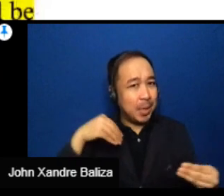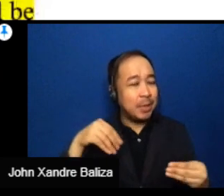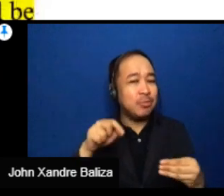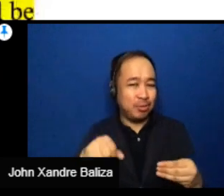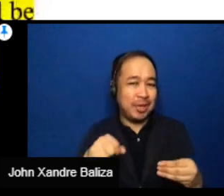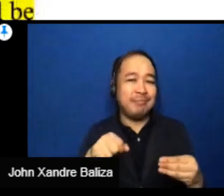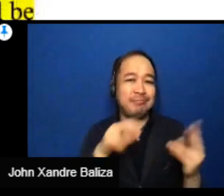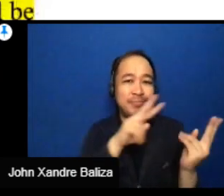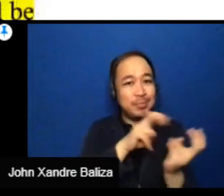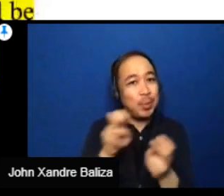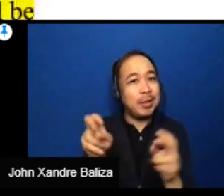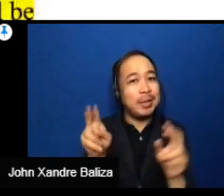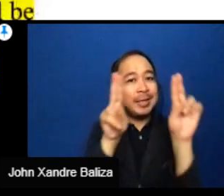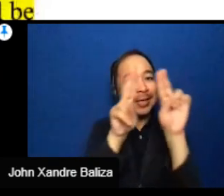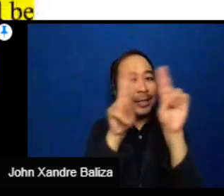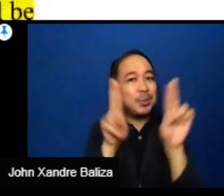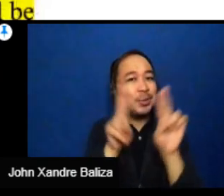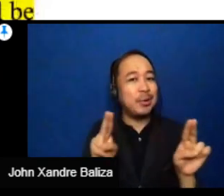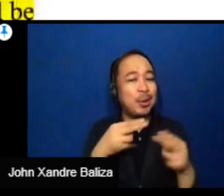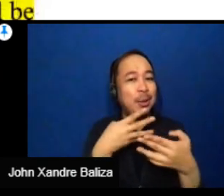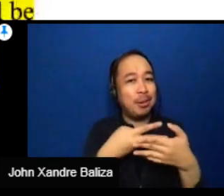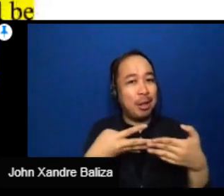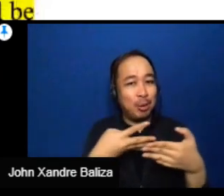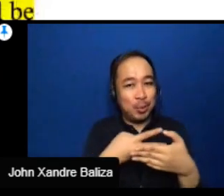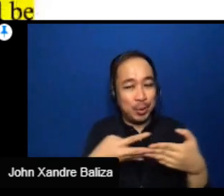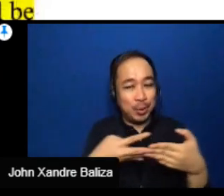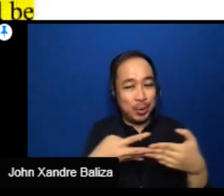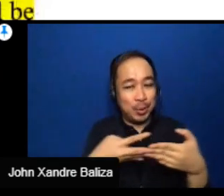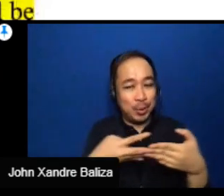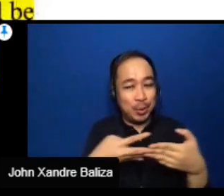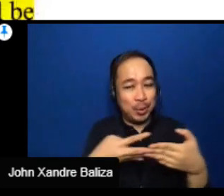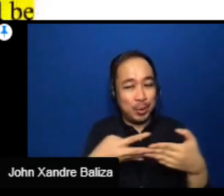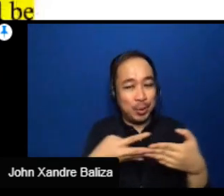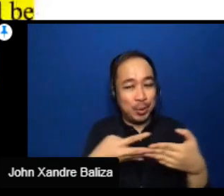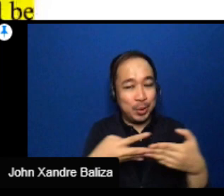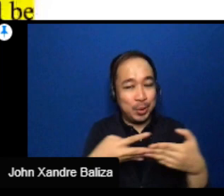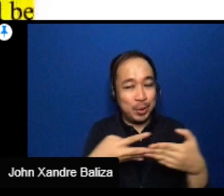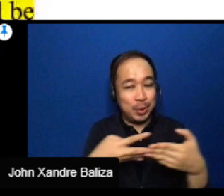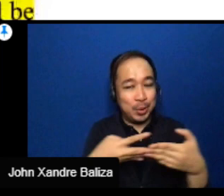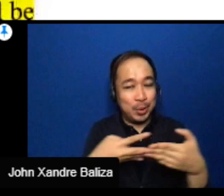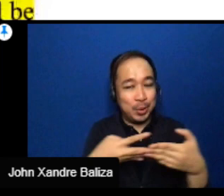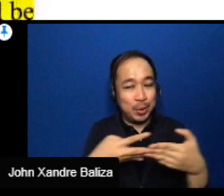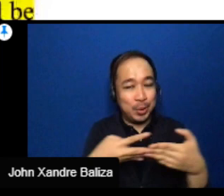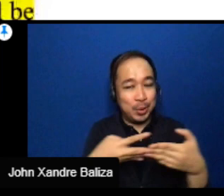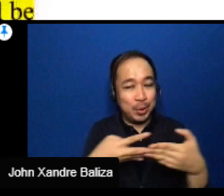agreed language in this regional text.